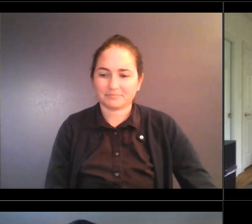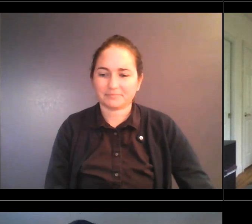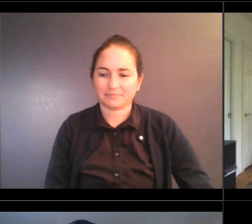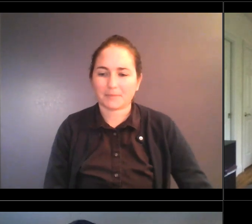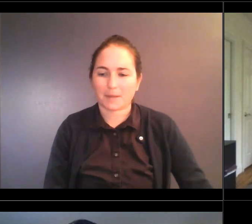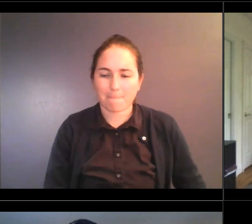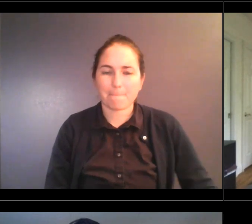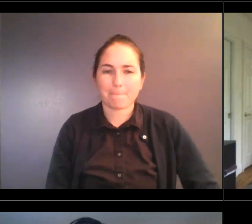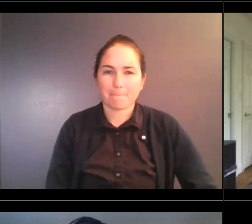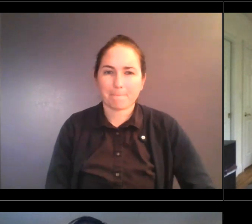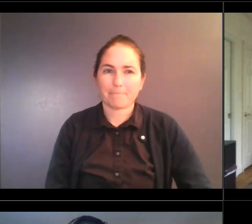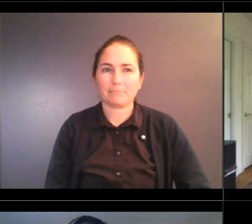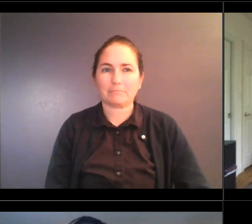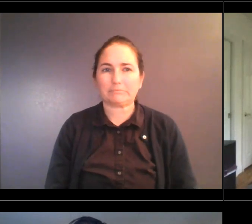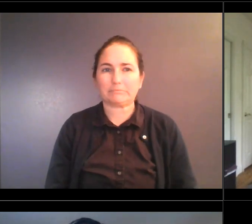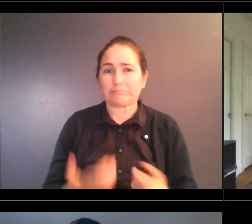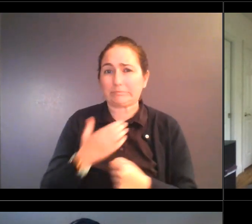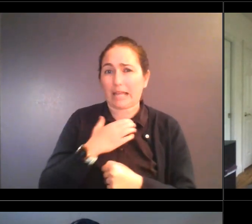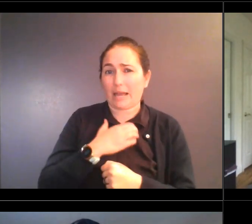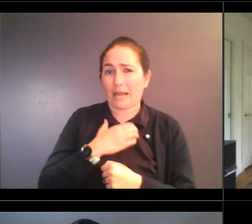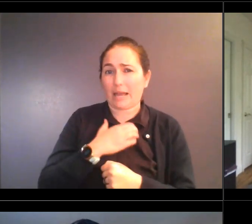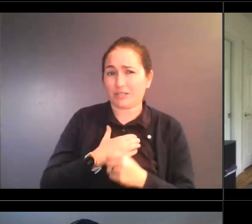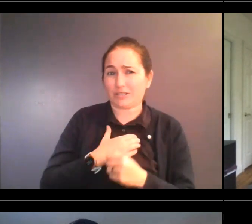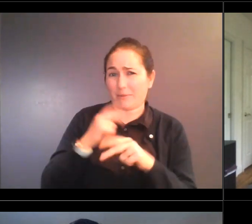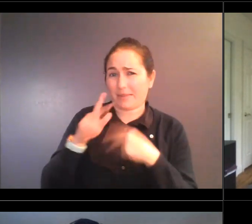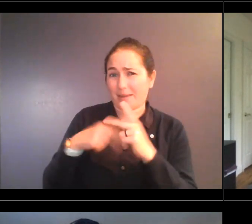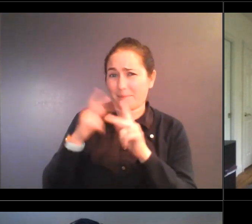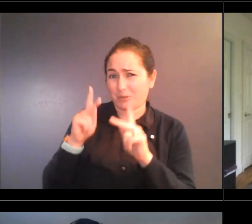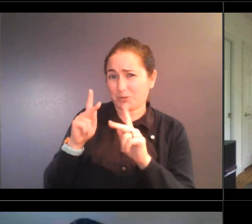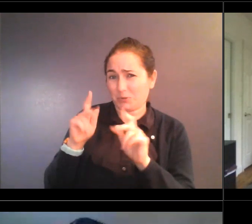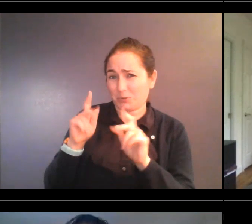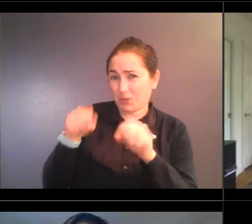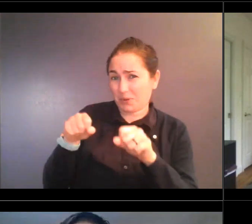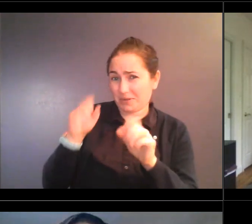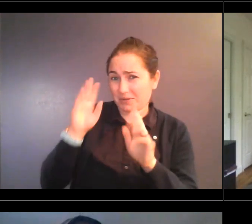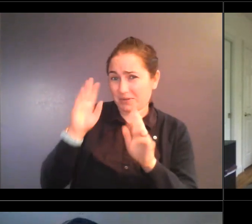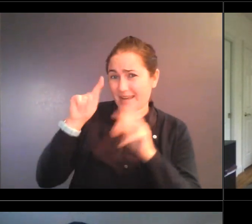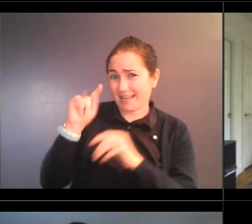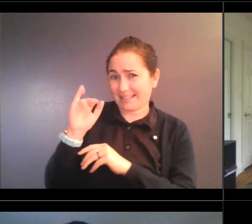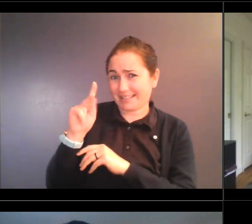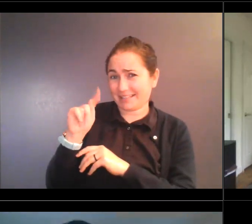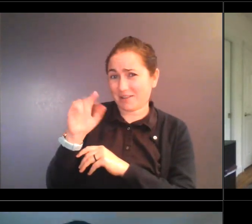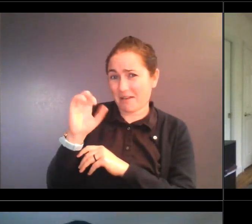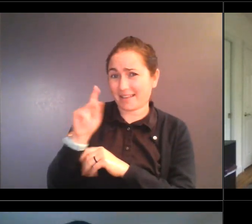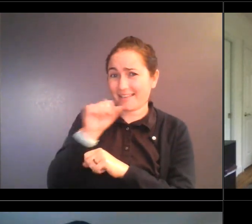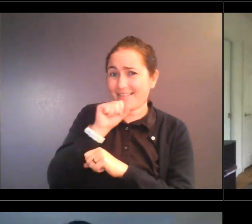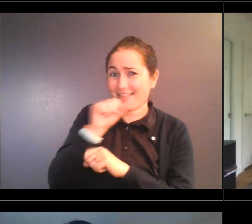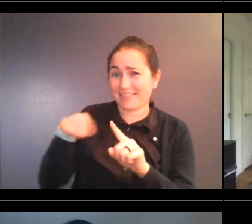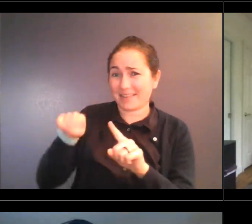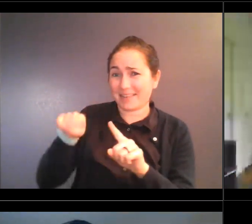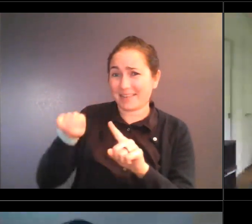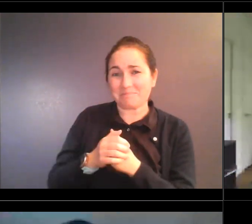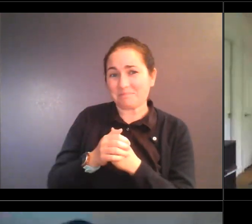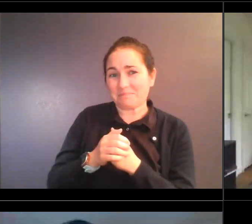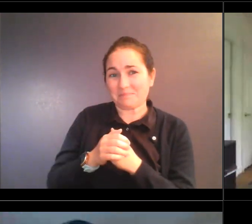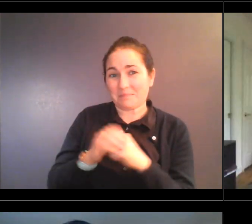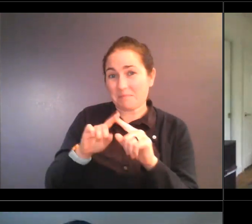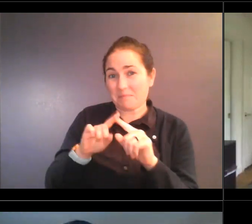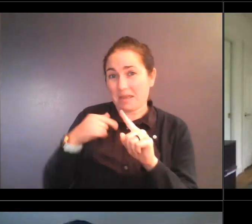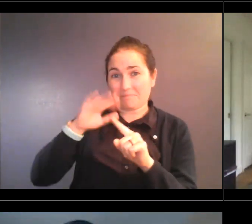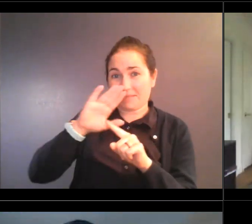I wish I were the kind of person who could create TikToks, because I kind of love them, but I've